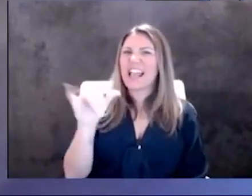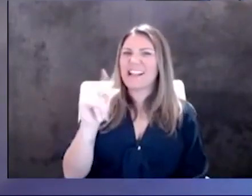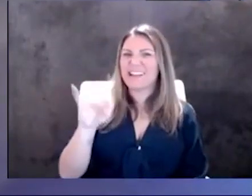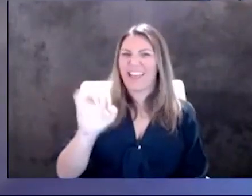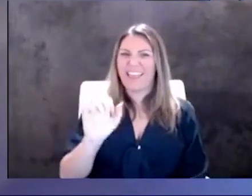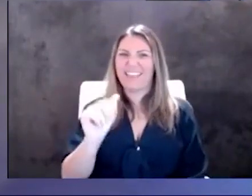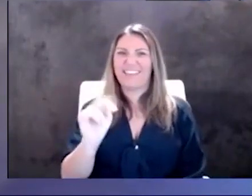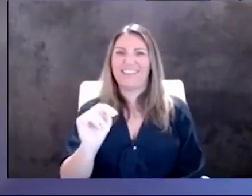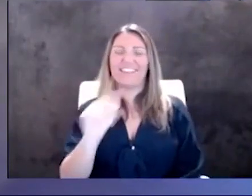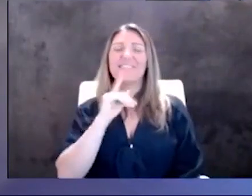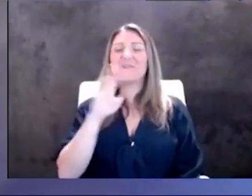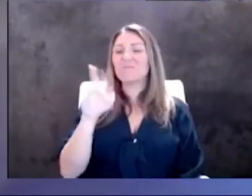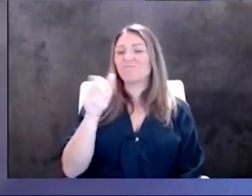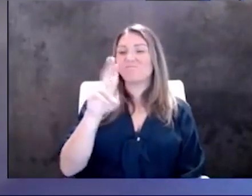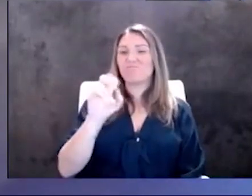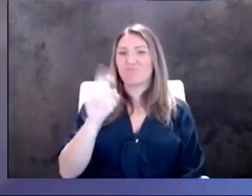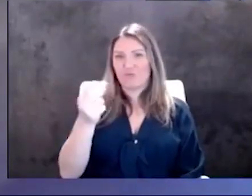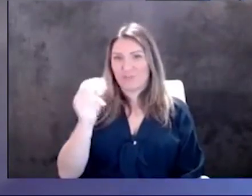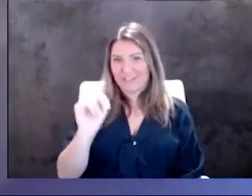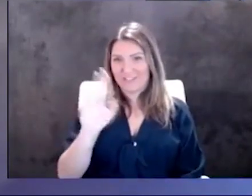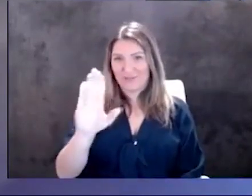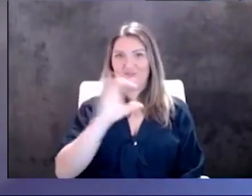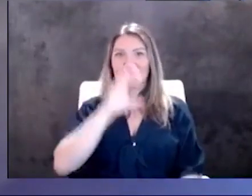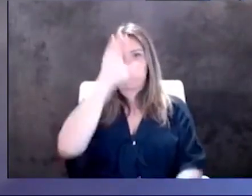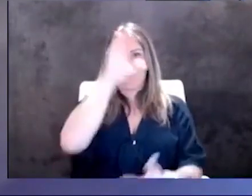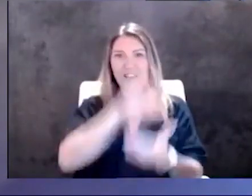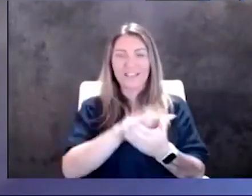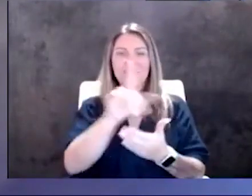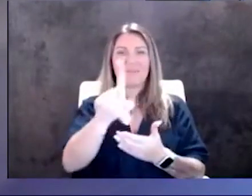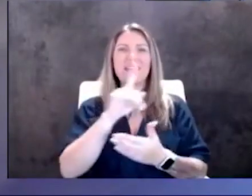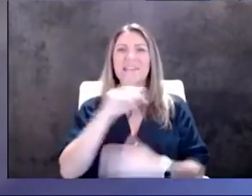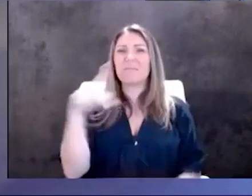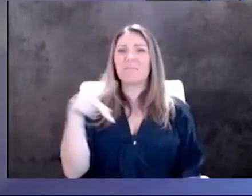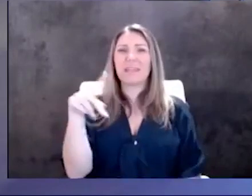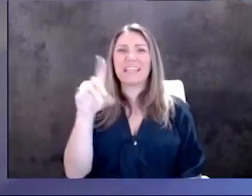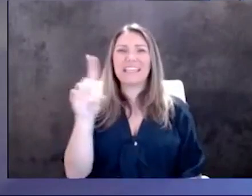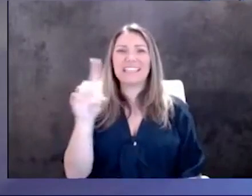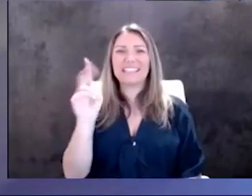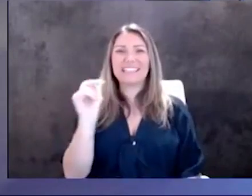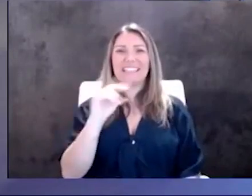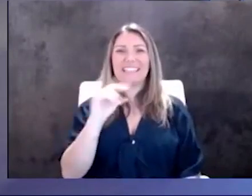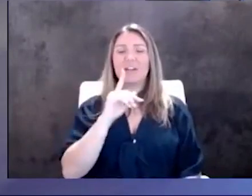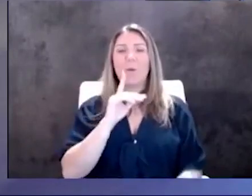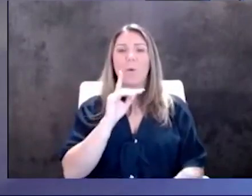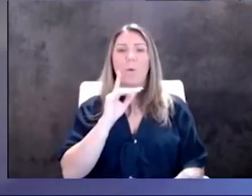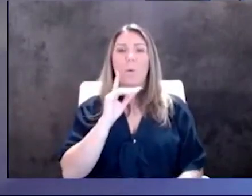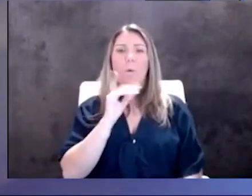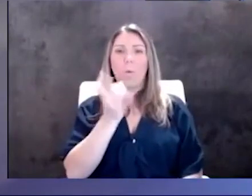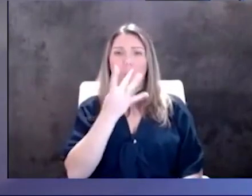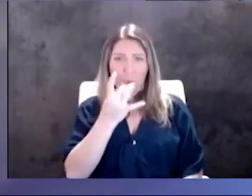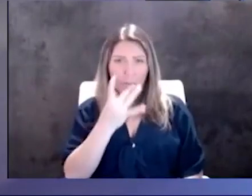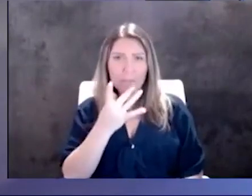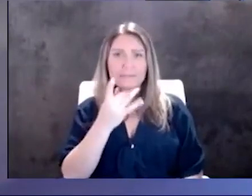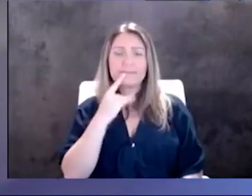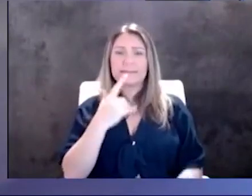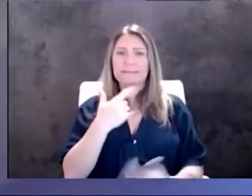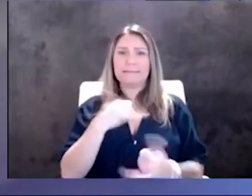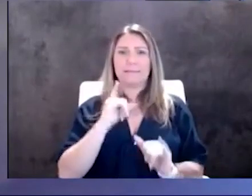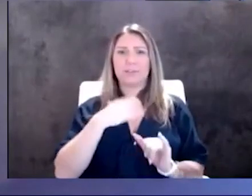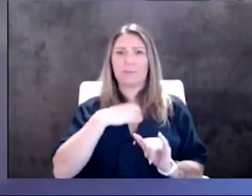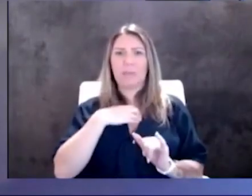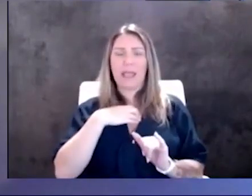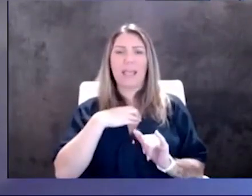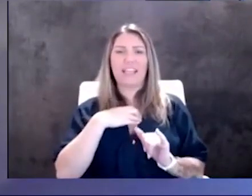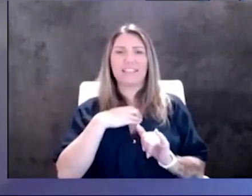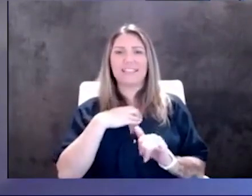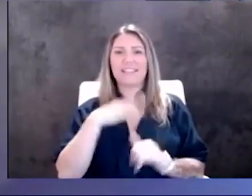from PDN. He takes oral medication, but he still complains about foot pain and numbness. Can you just comment on what that